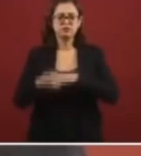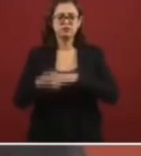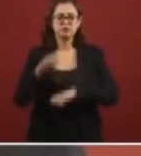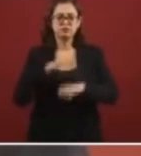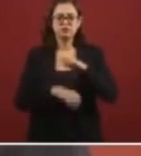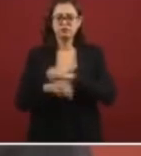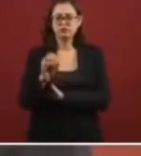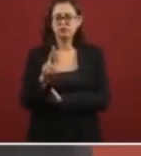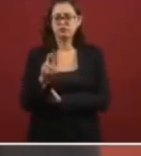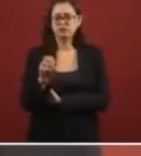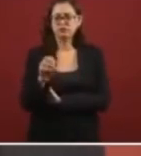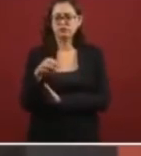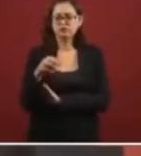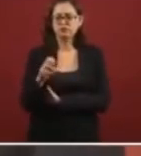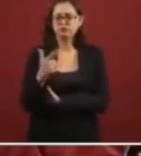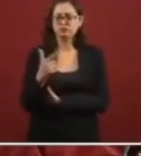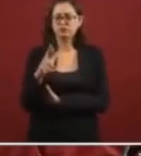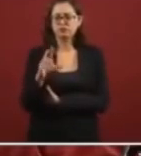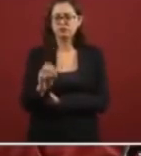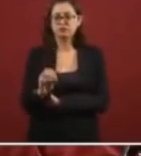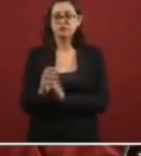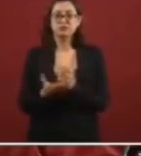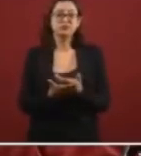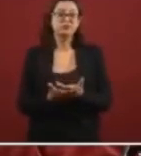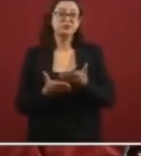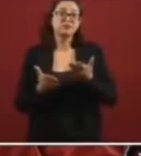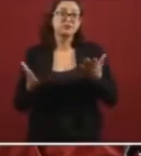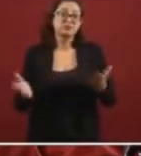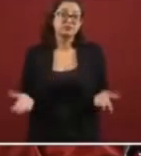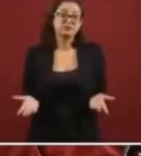gold. Que ahora resulta